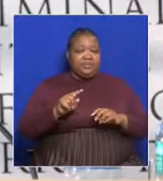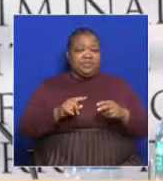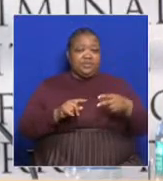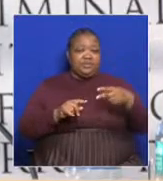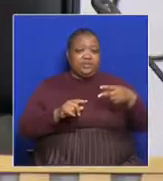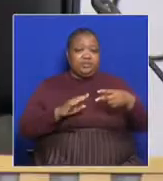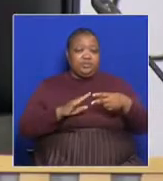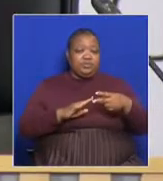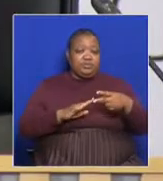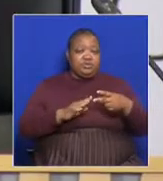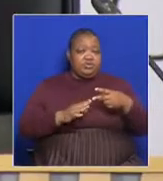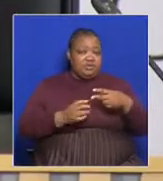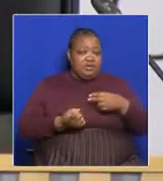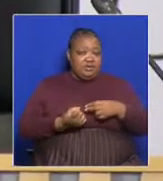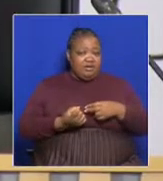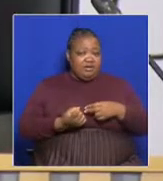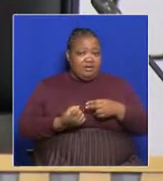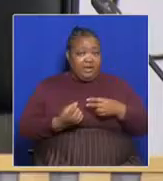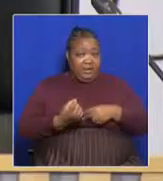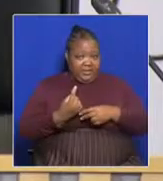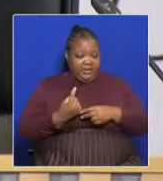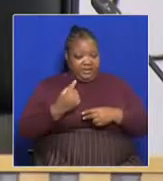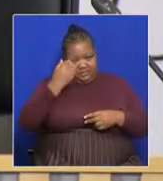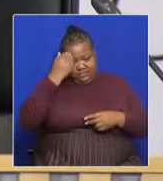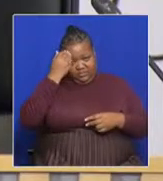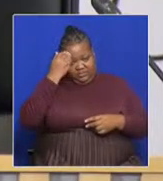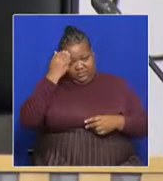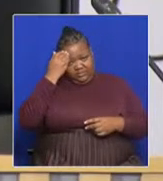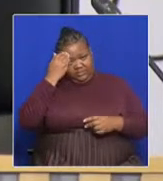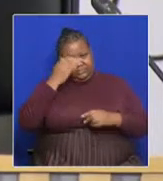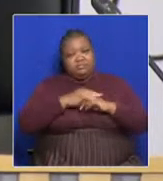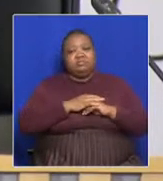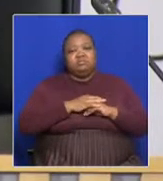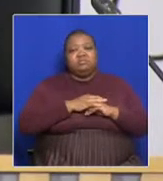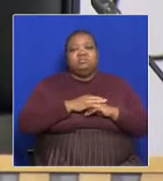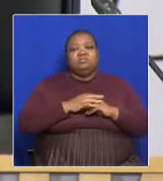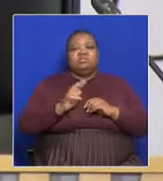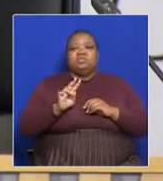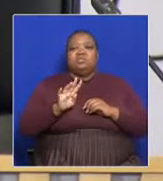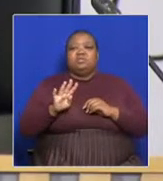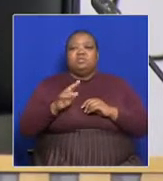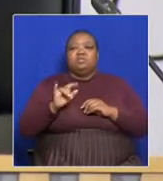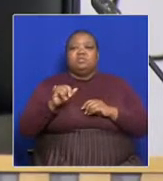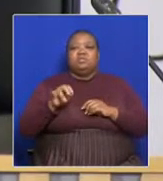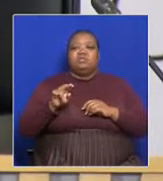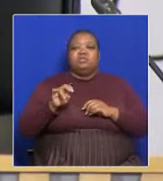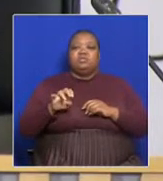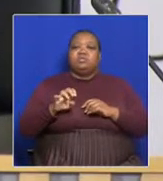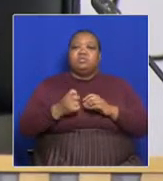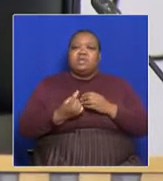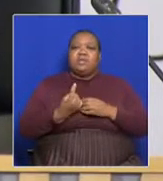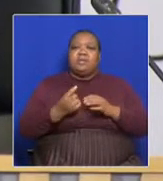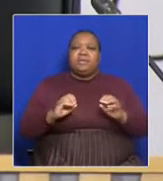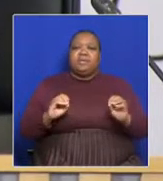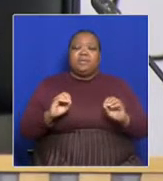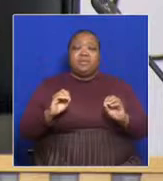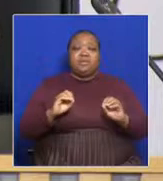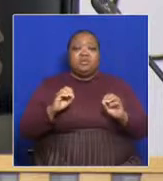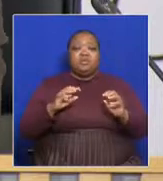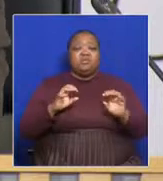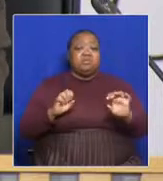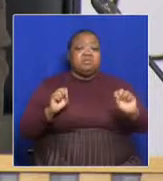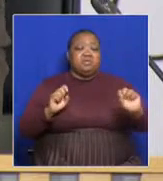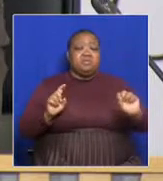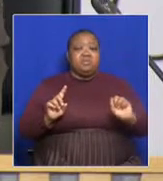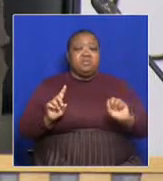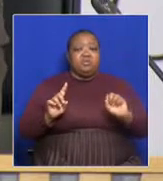Chair? please. There was nothing happening on the 24th of June. So my submission is this. You see in paragraph